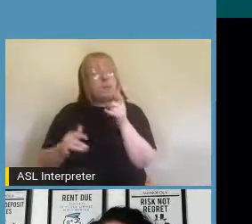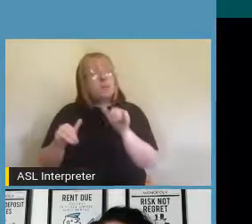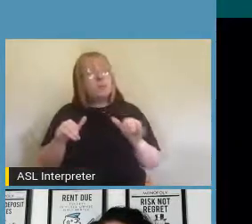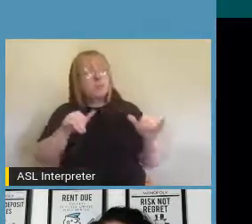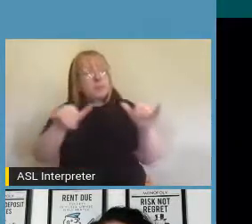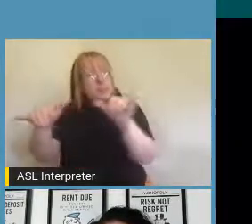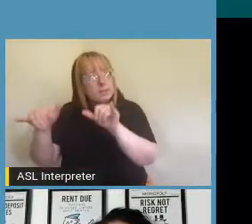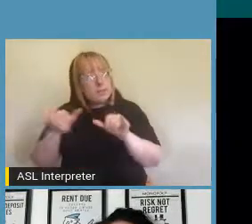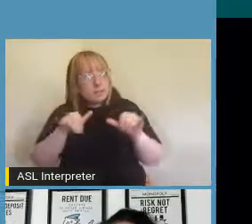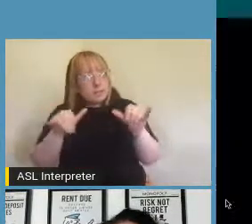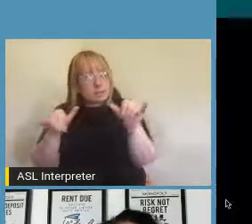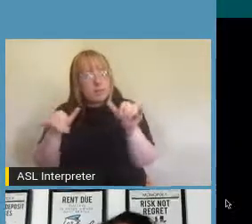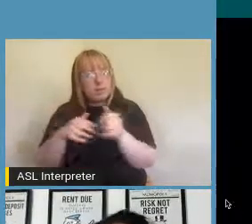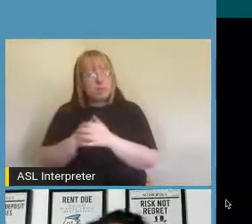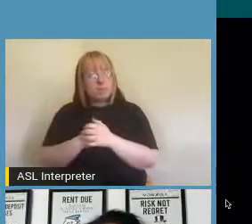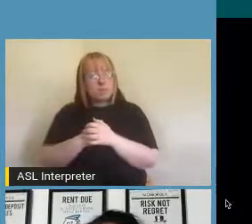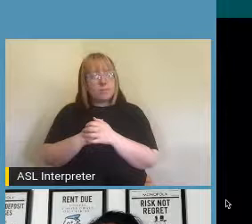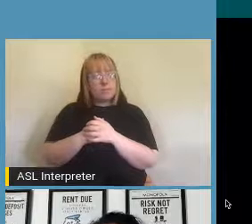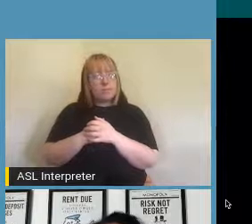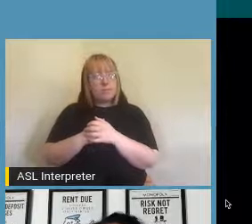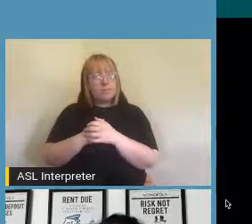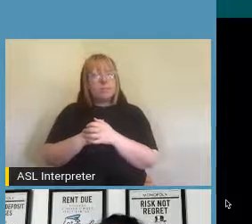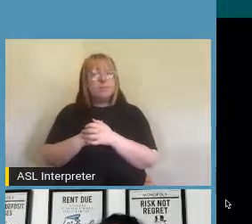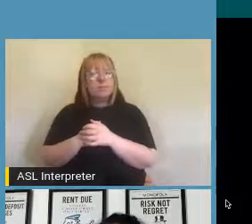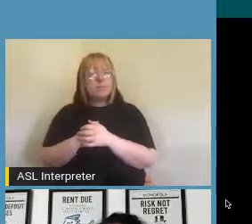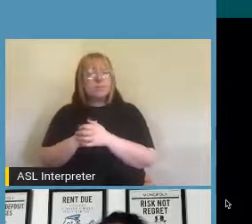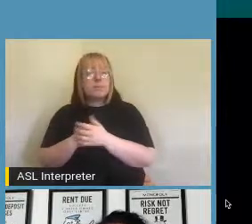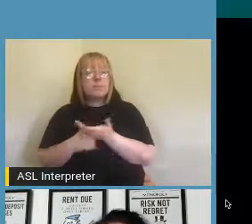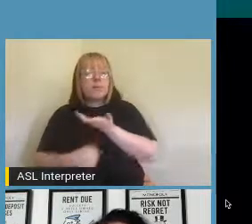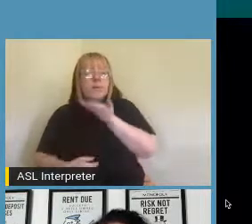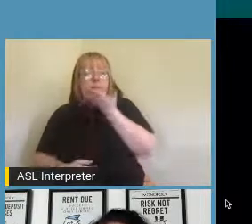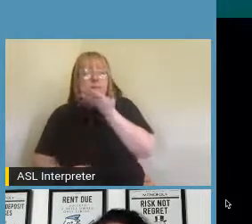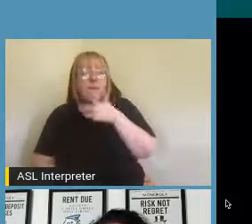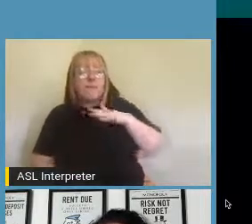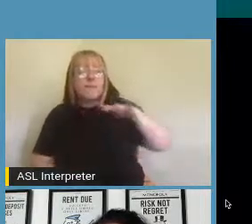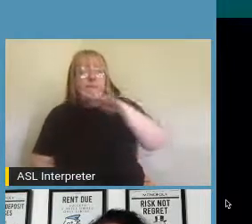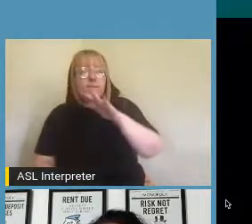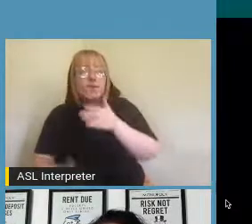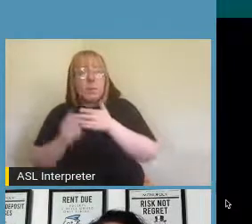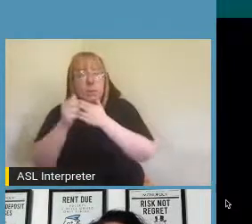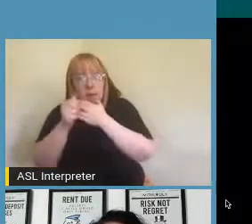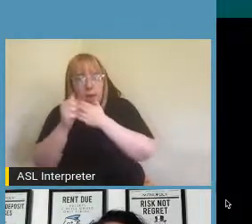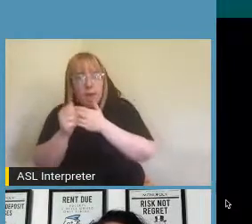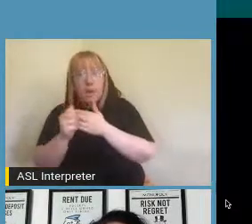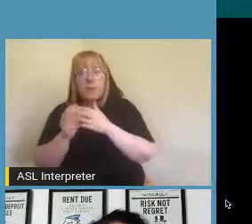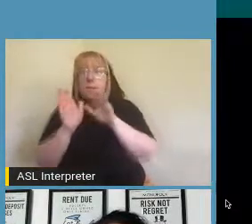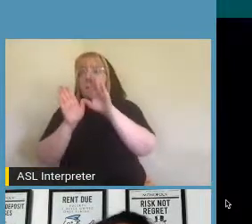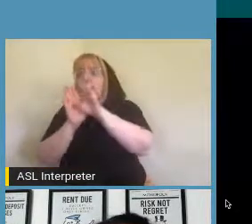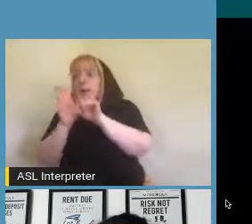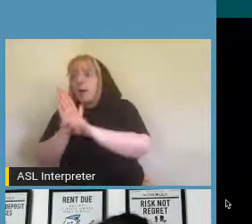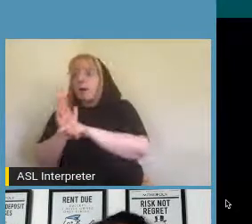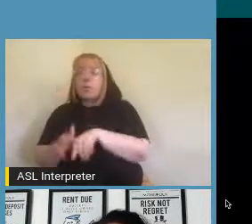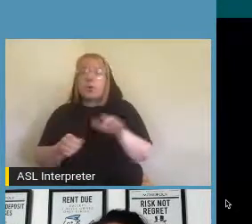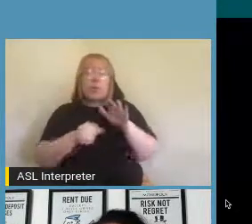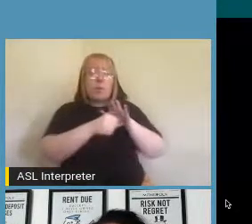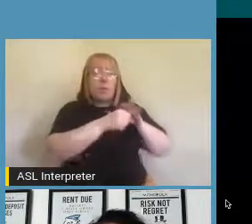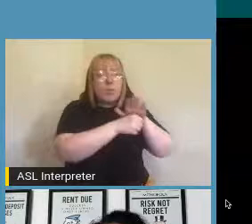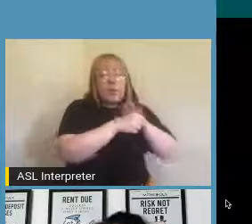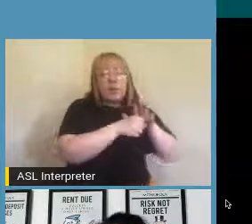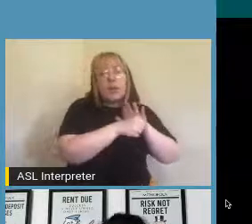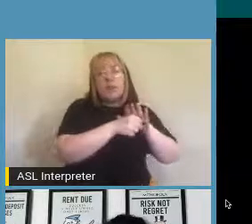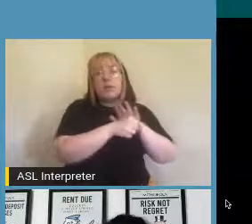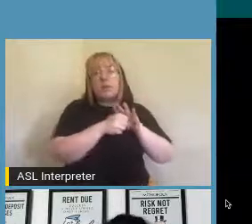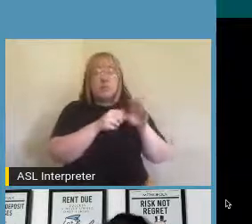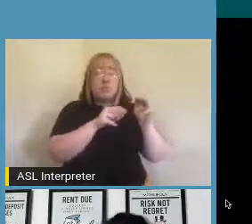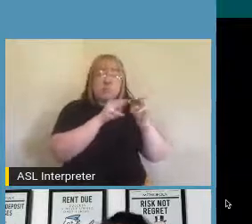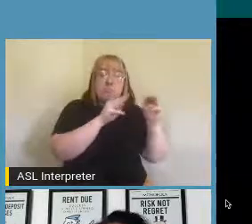what a field guide might look like, which could include everything from background to location, which certainly could be your museum